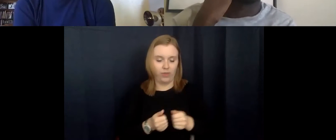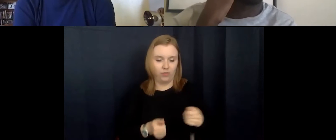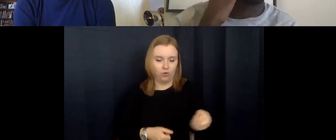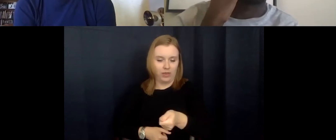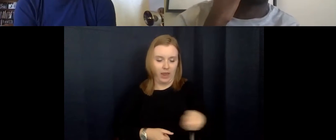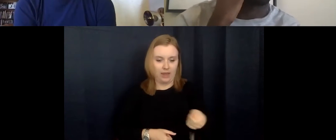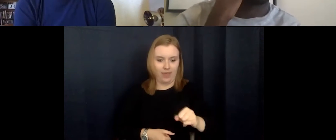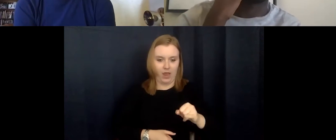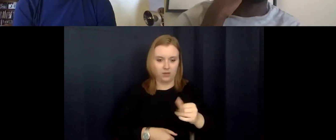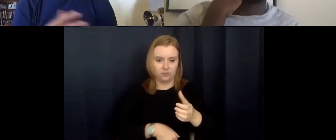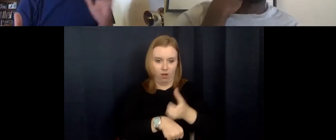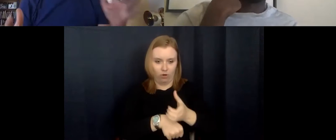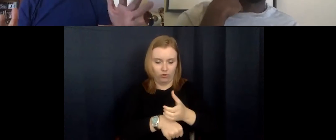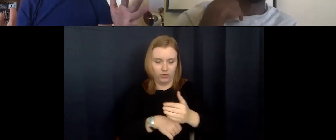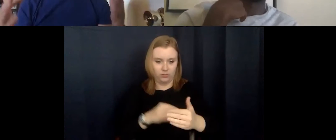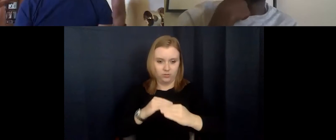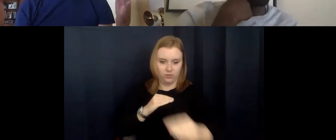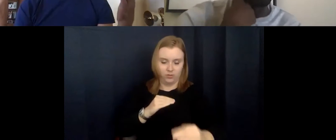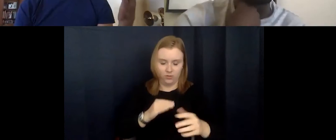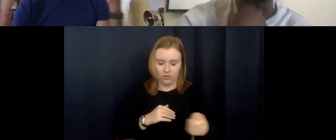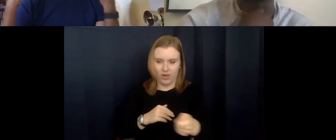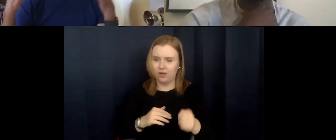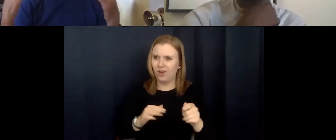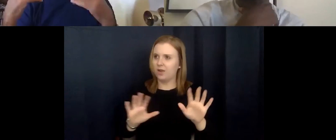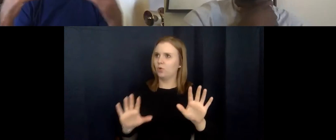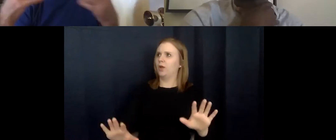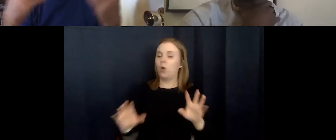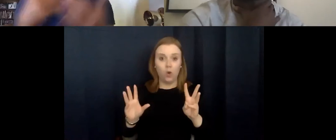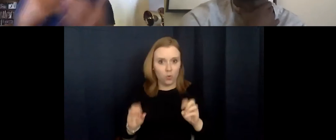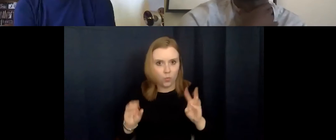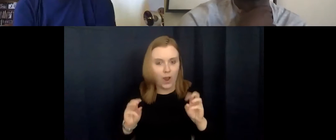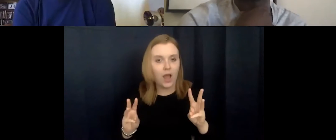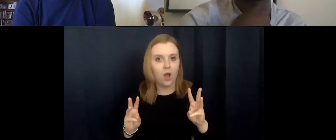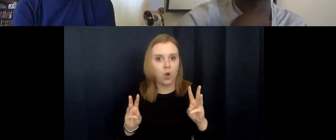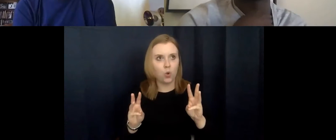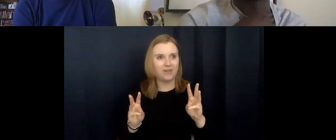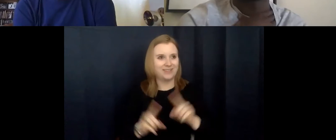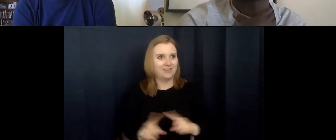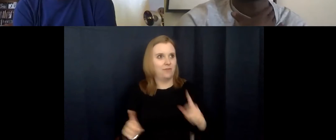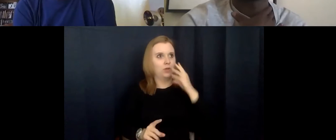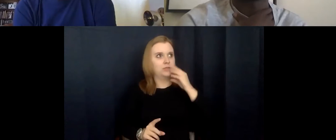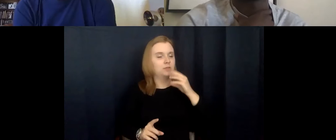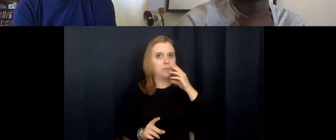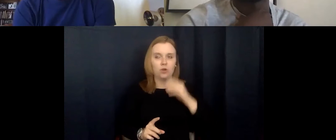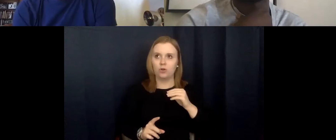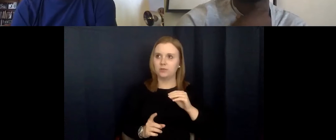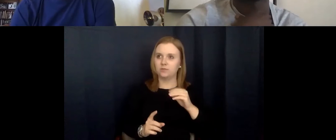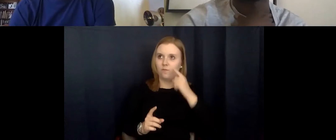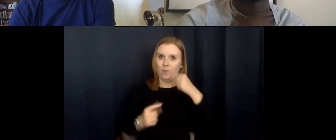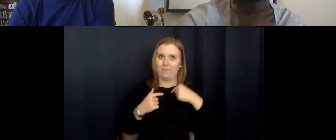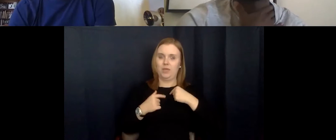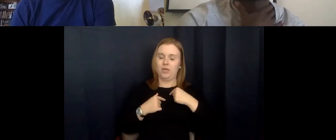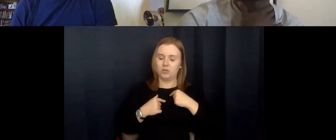you, and go like, oh, wow, that brings a whole different experience to me in doing it.